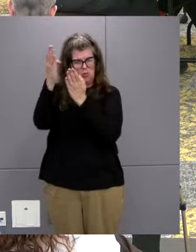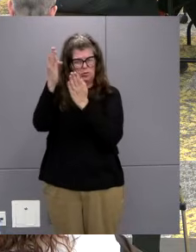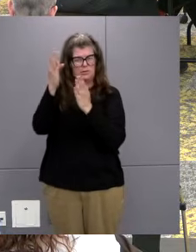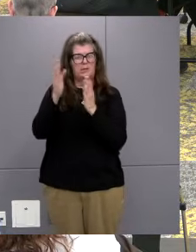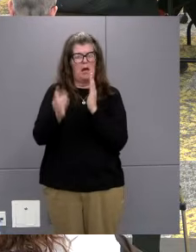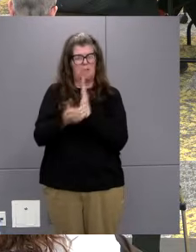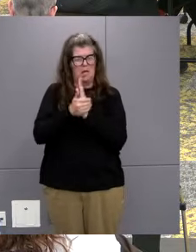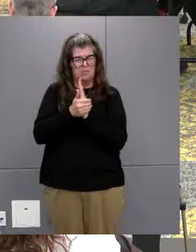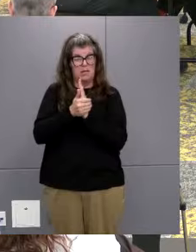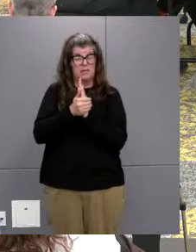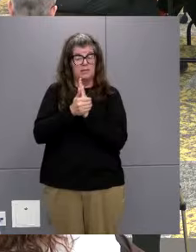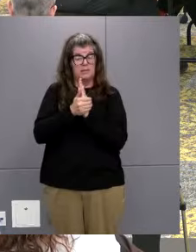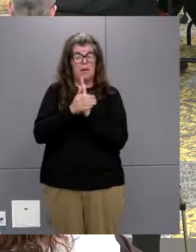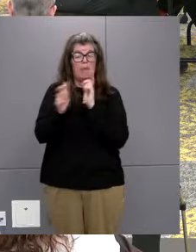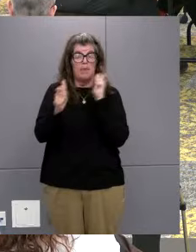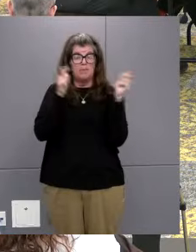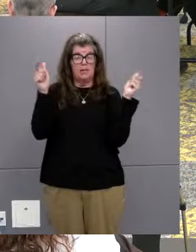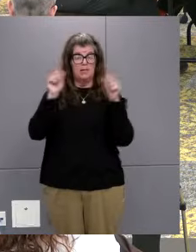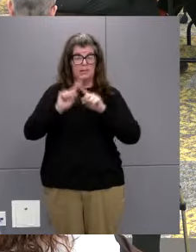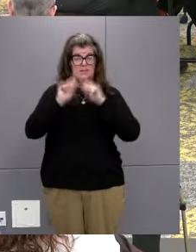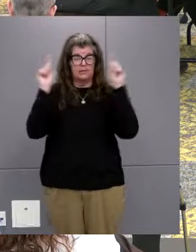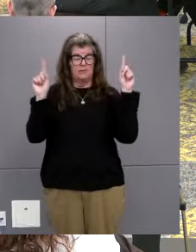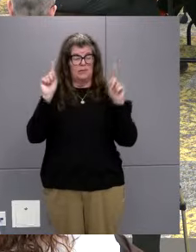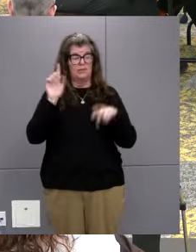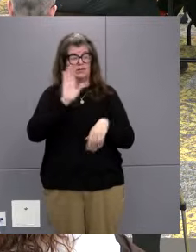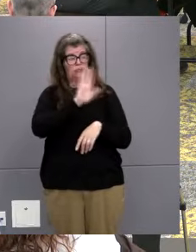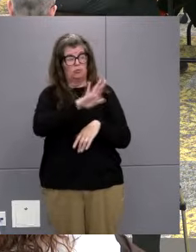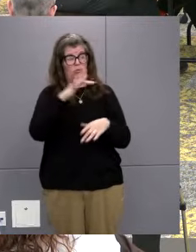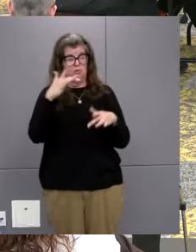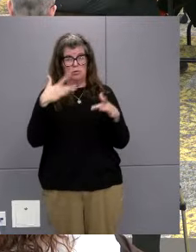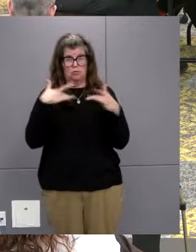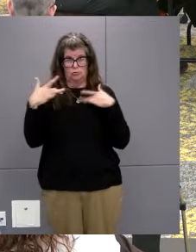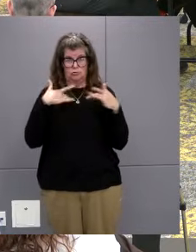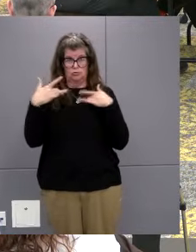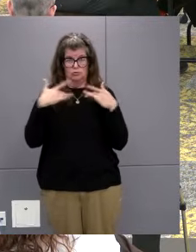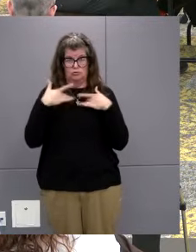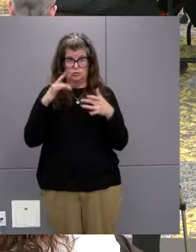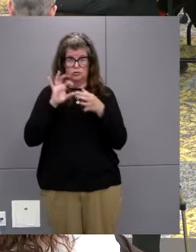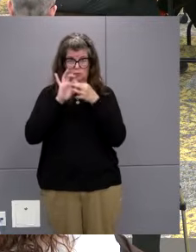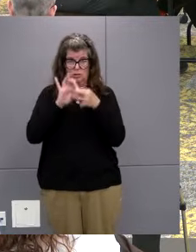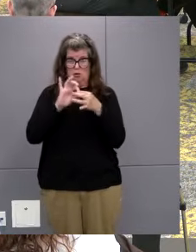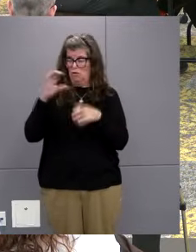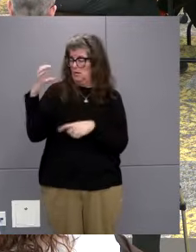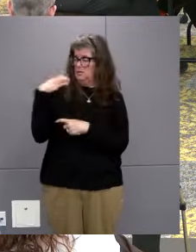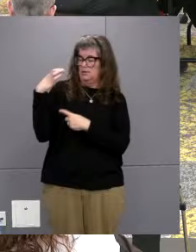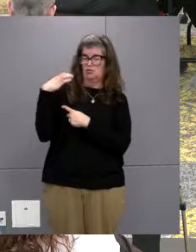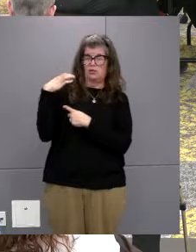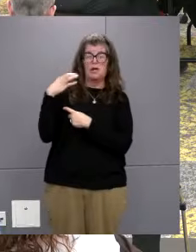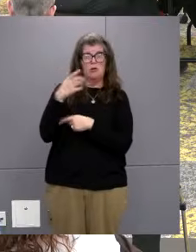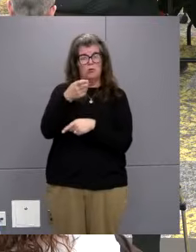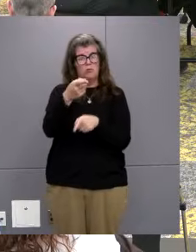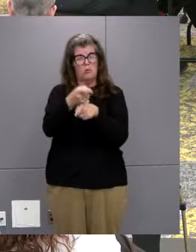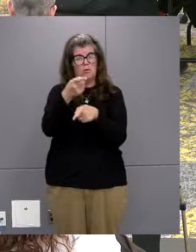The main difference, which is part of your concern, Trustee Daly, has to do with the chair. And you are correct with regard to a